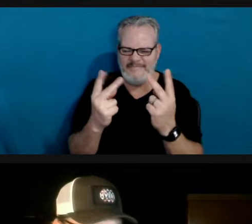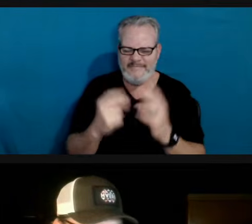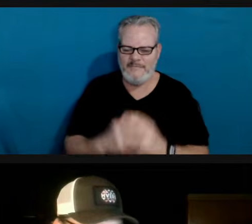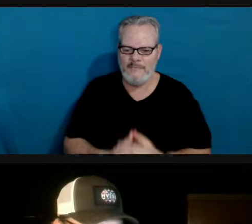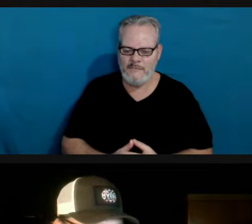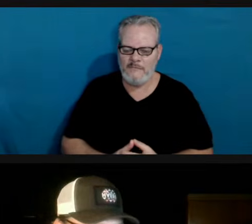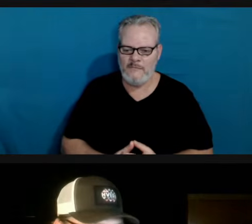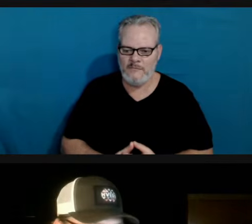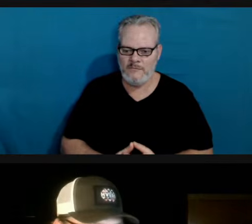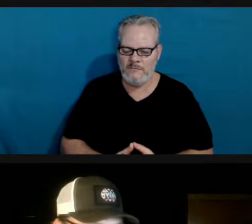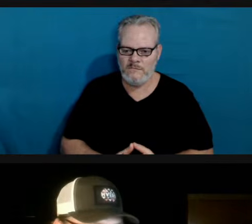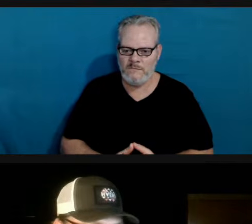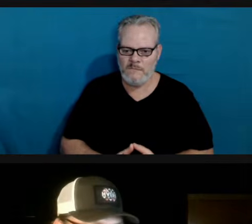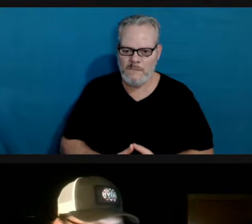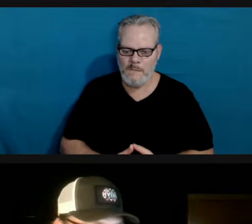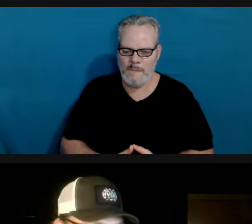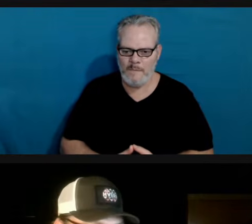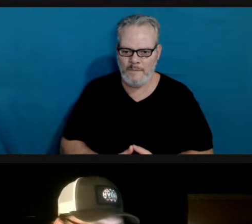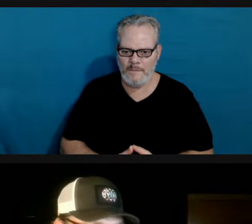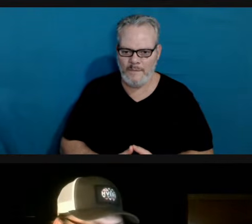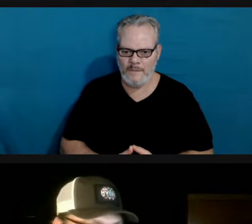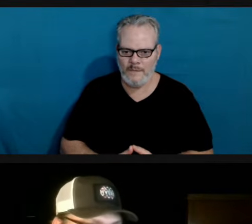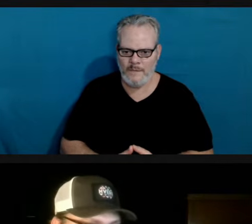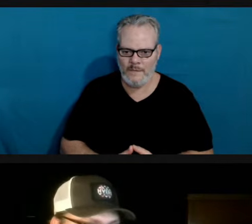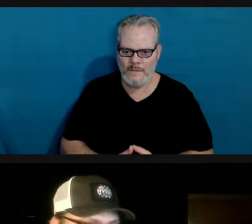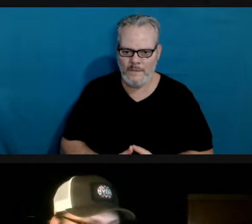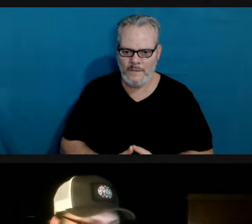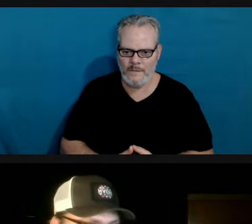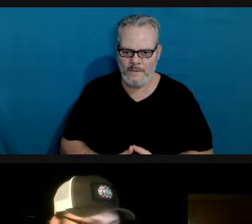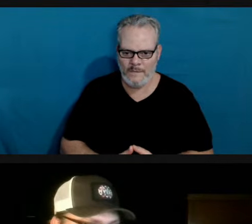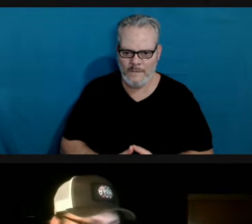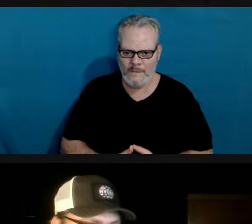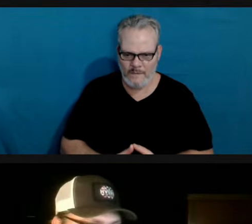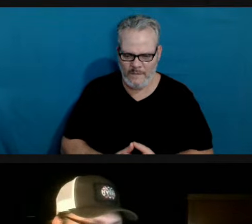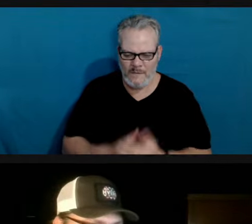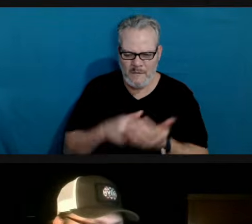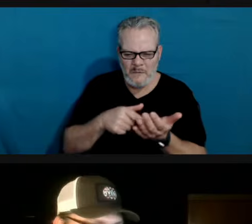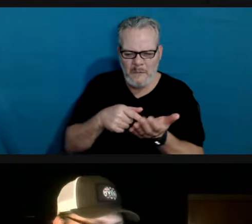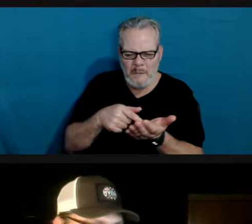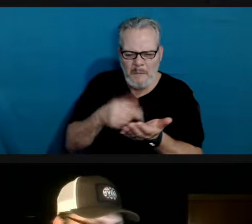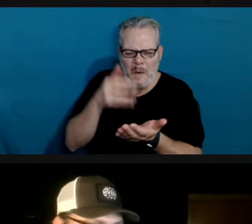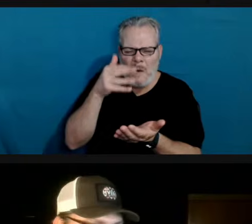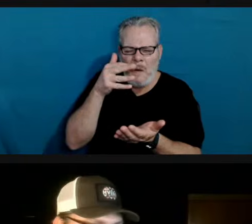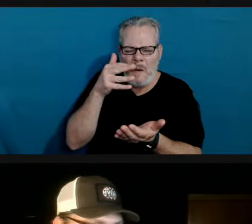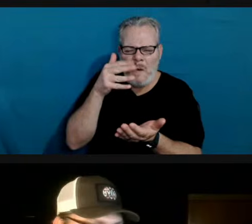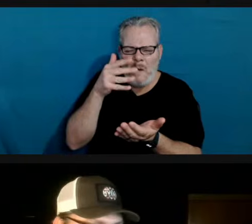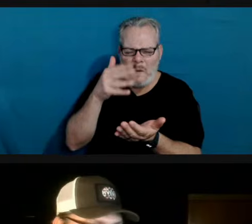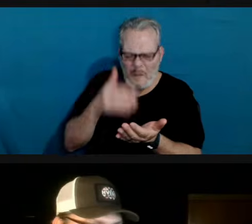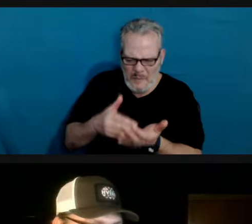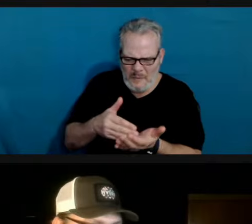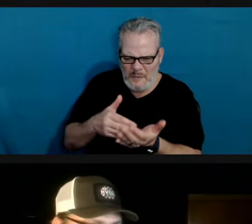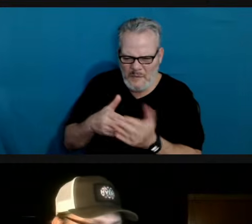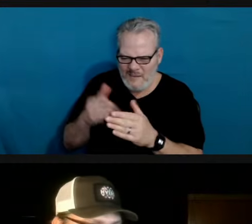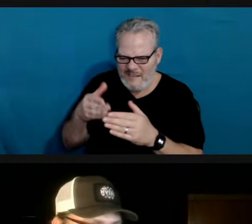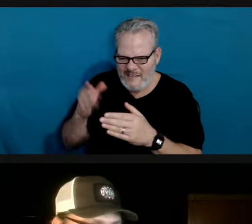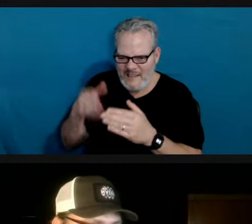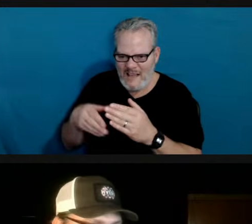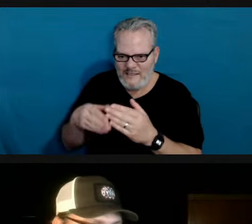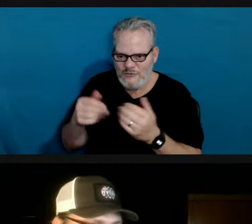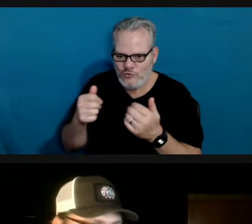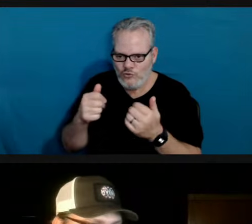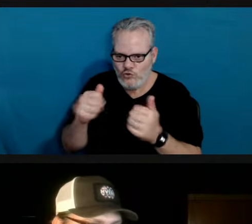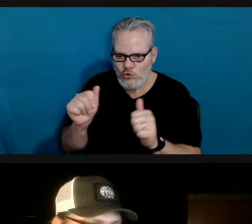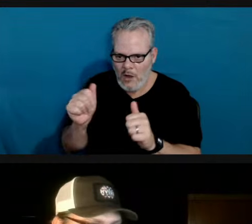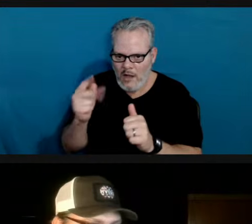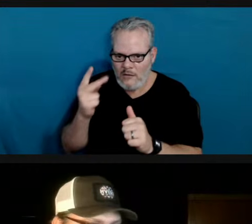Not really much to say there. I'm trying to make this go by. There it is. It emerges there a little bit at the end. You can see a few